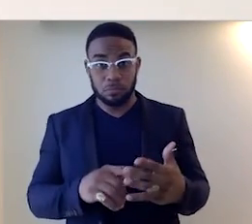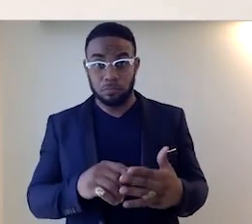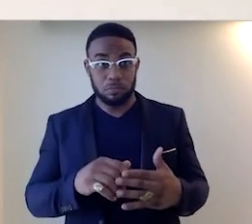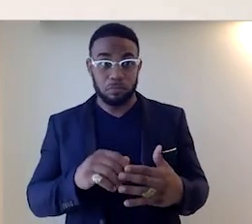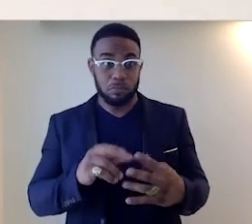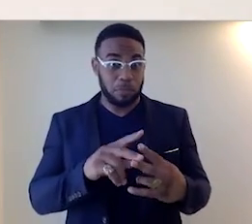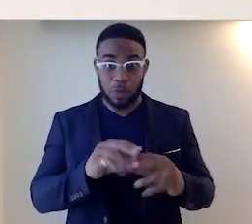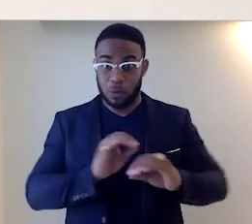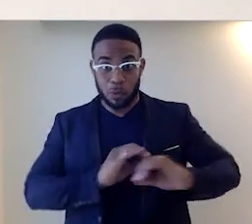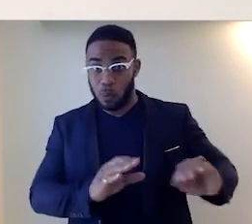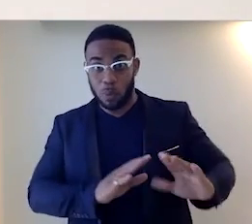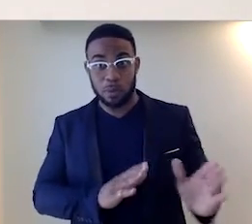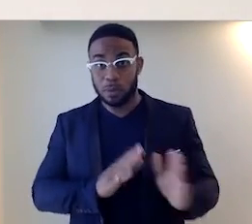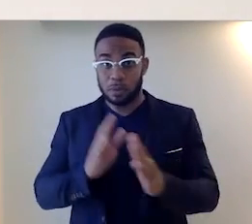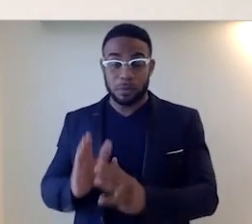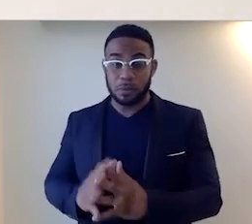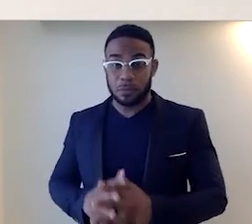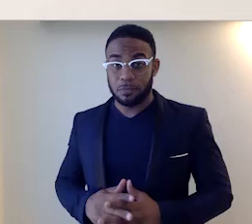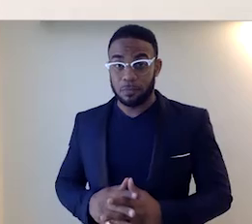neither nor,